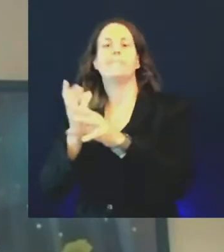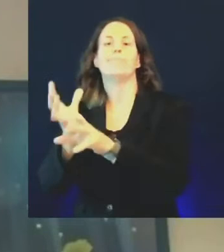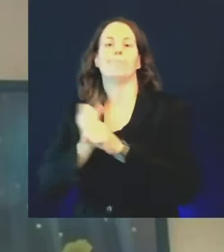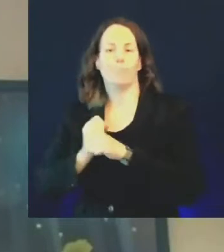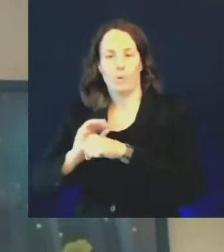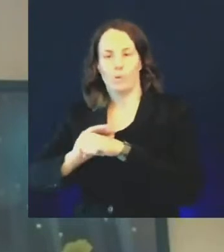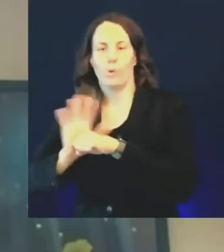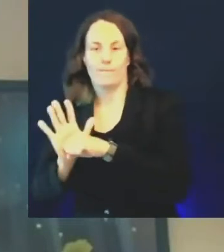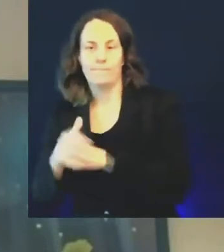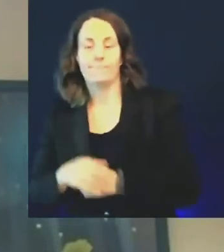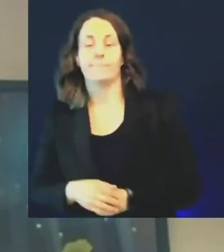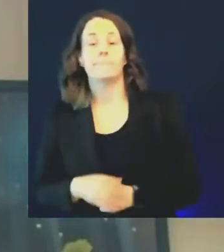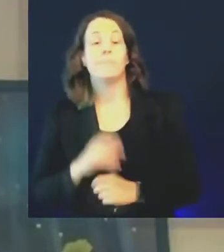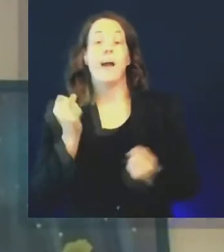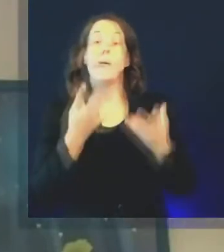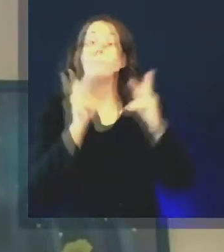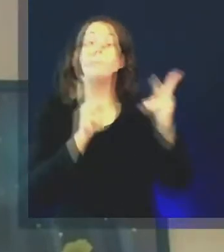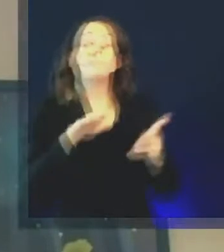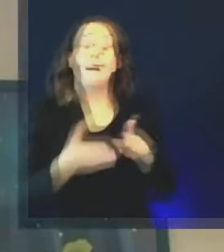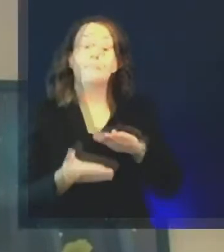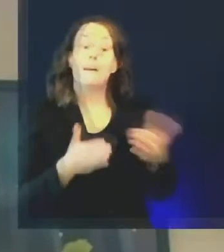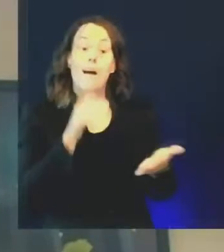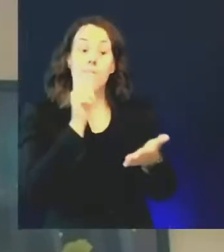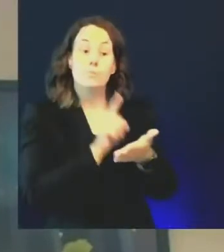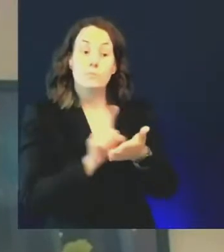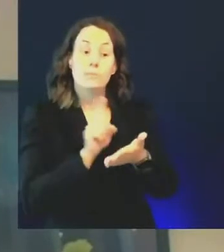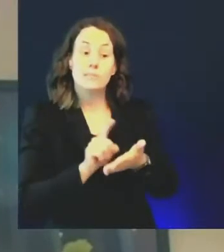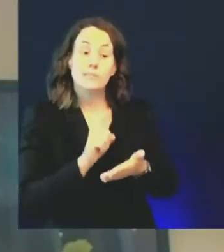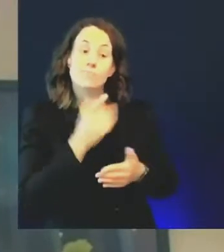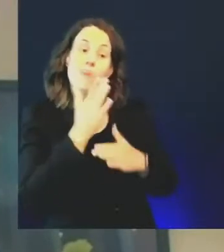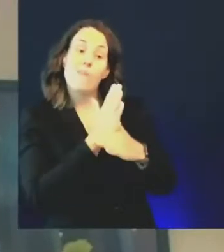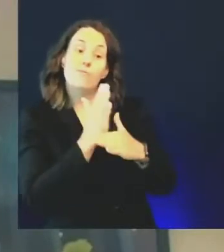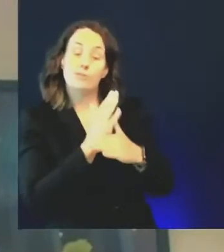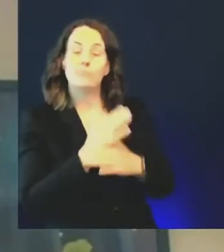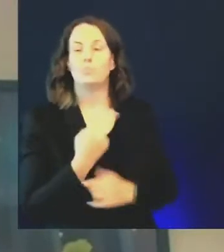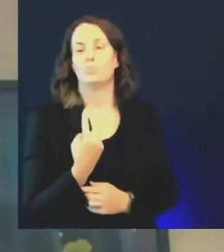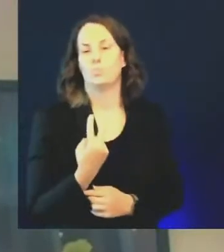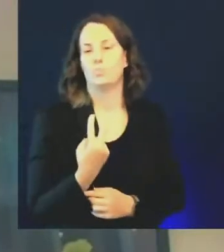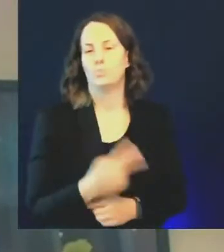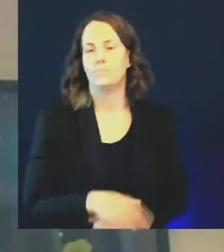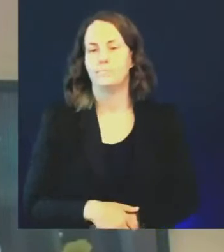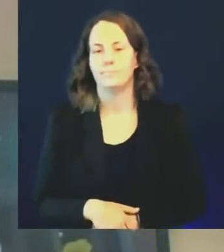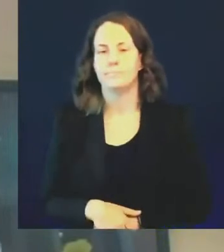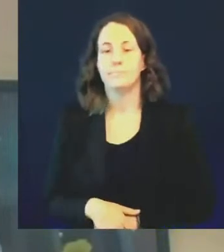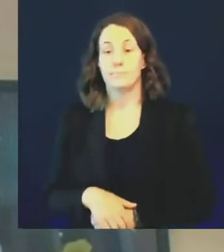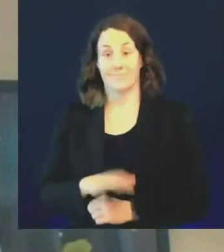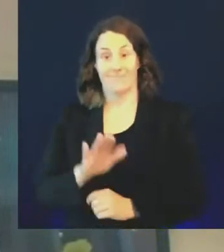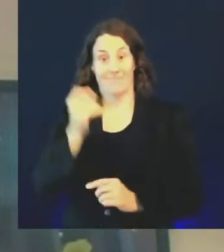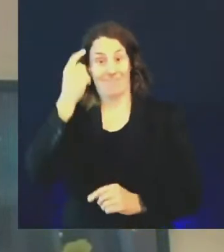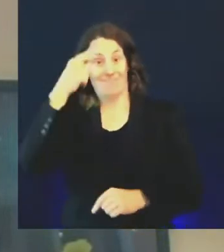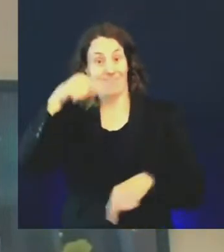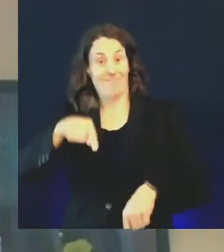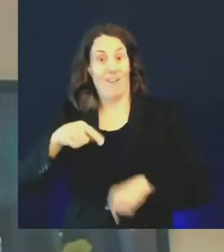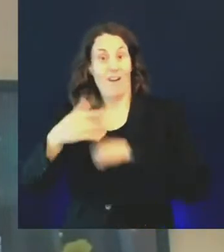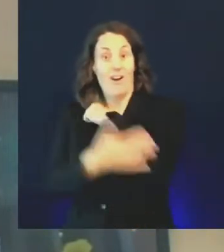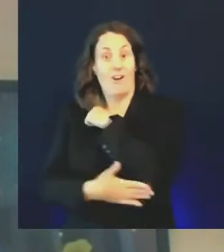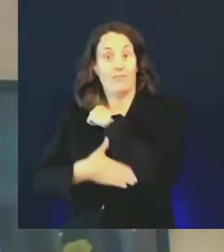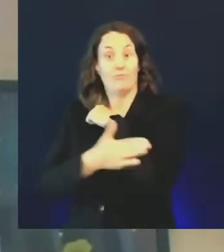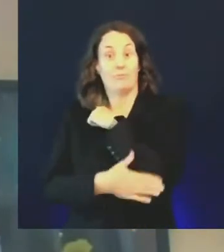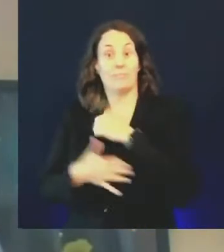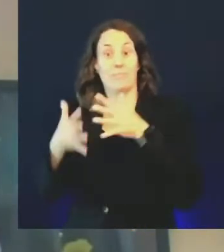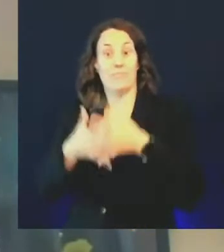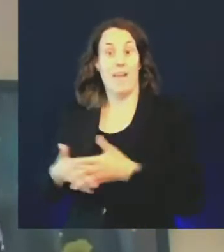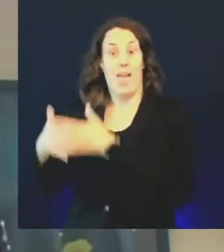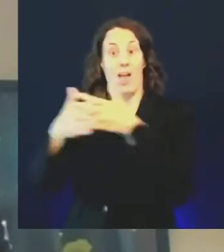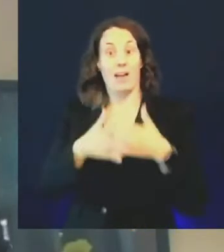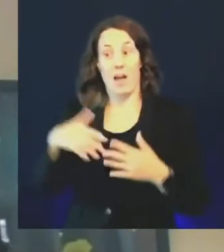the country, we are seeing increases in the proportion of cases identified as the Delta variant. And